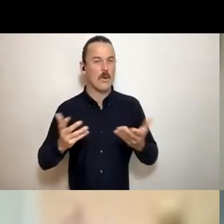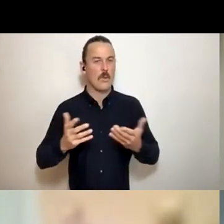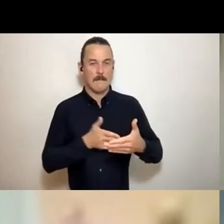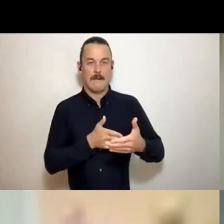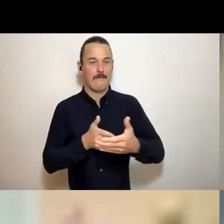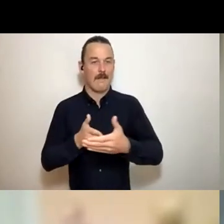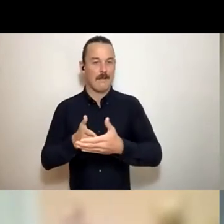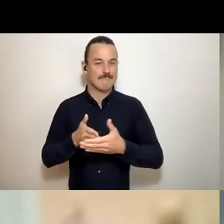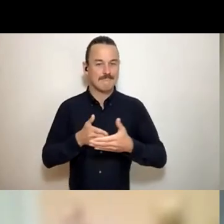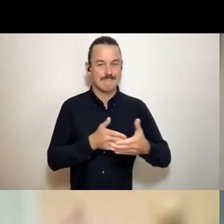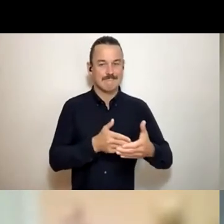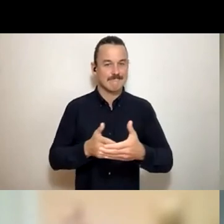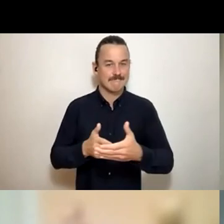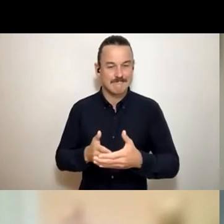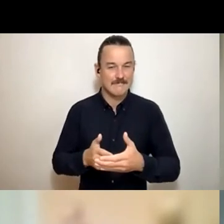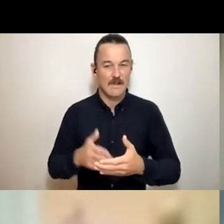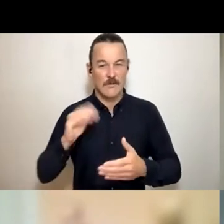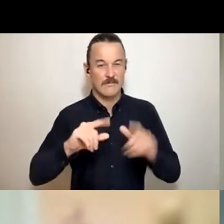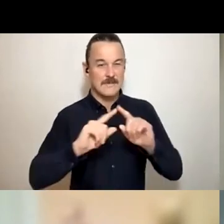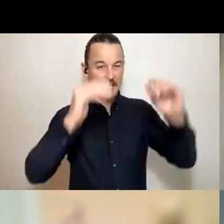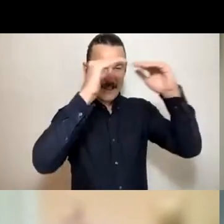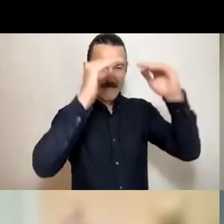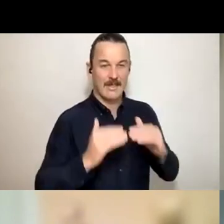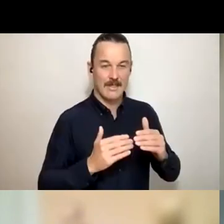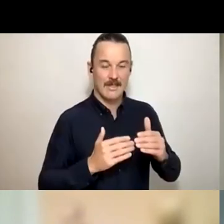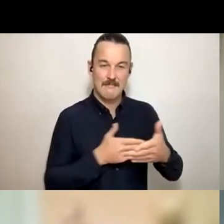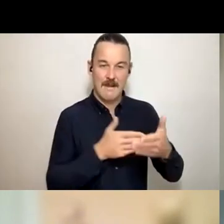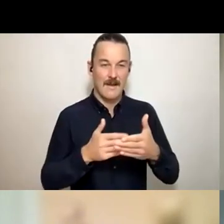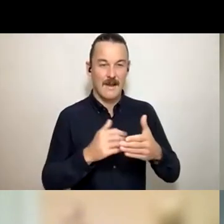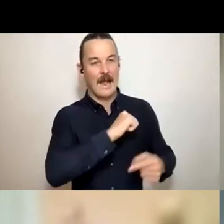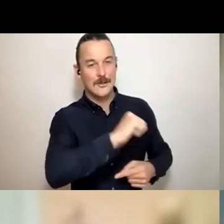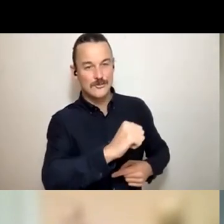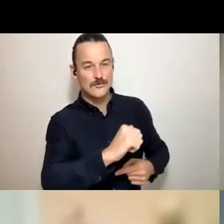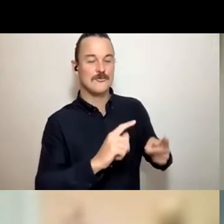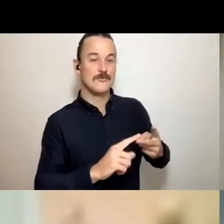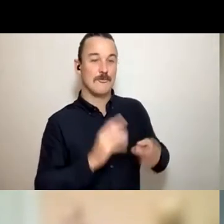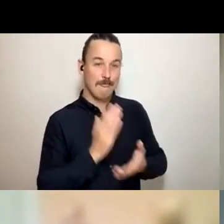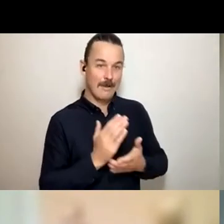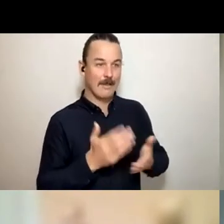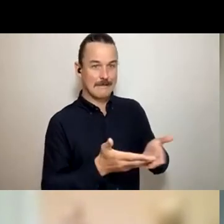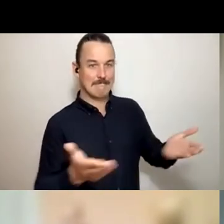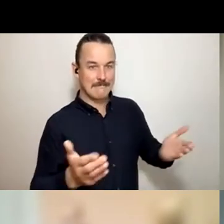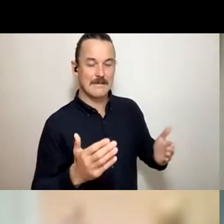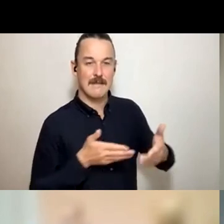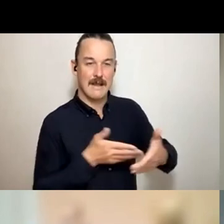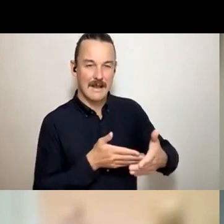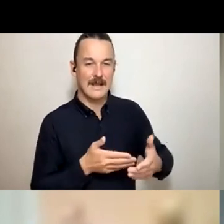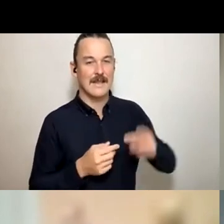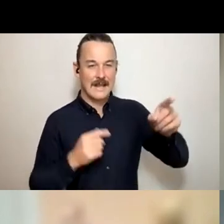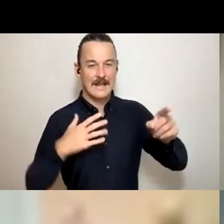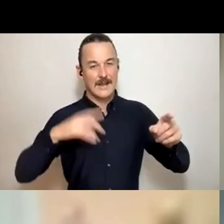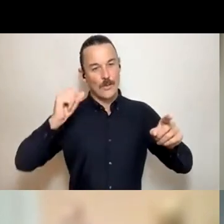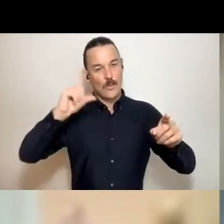levels from, you know, the physical to the attitudinal. Um, so they very much need to be aware of them themselves so they don't perpetuate them and they don't create